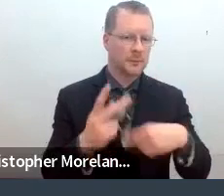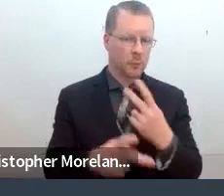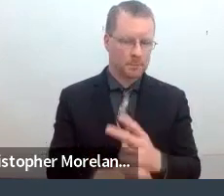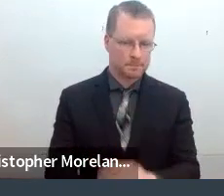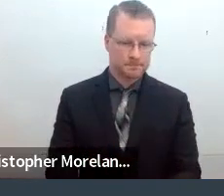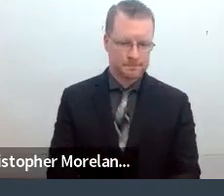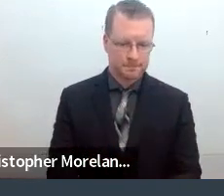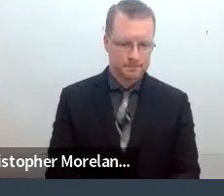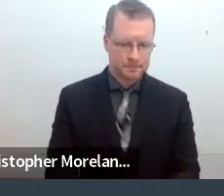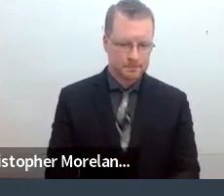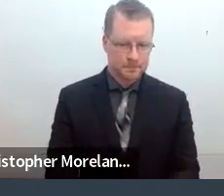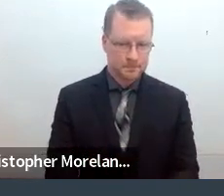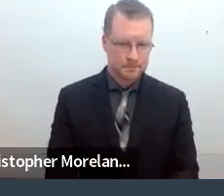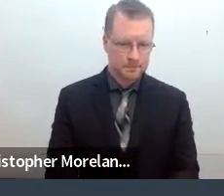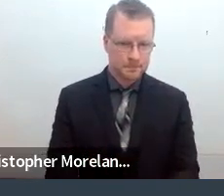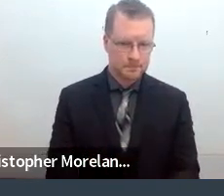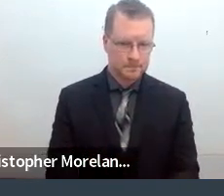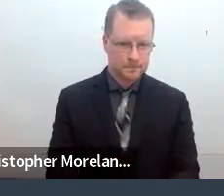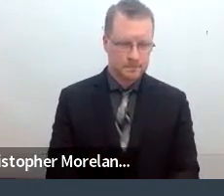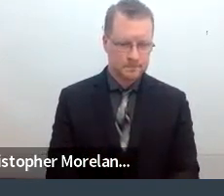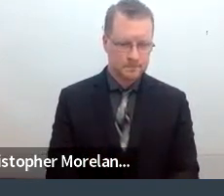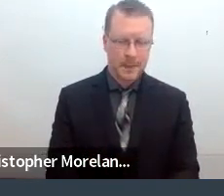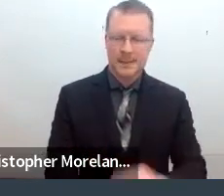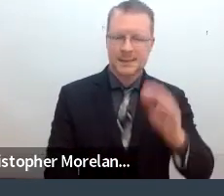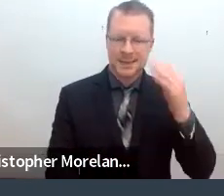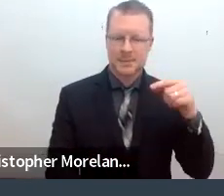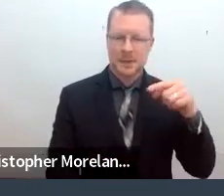and even retaliation of some form?